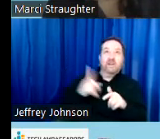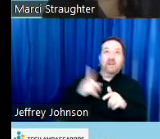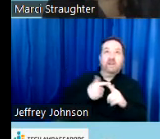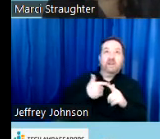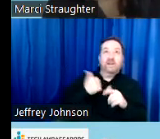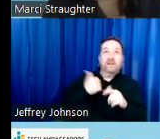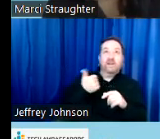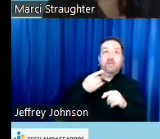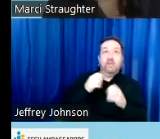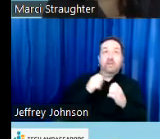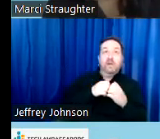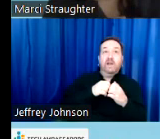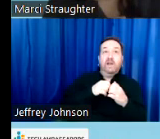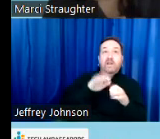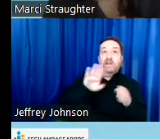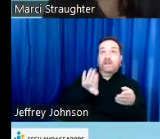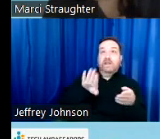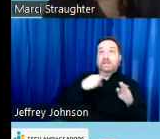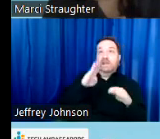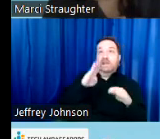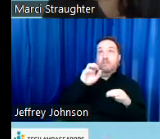deadbolt that's a little more. It's about